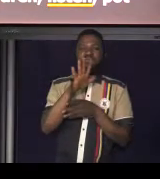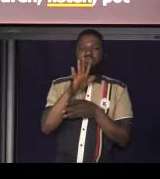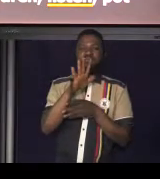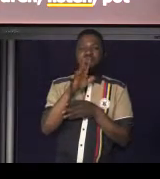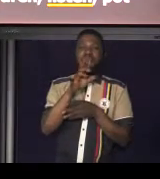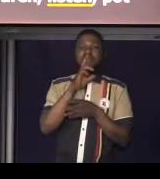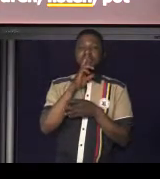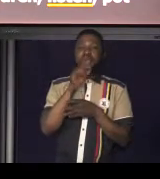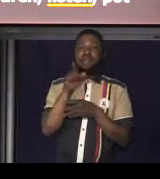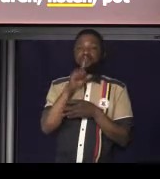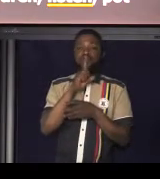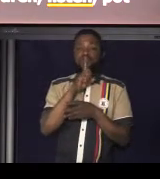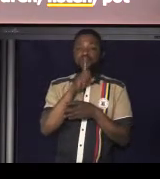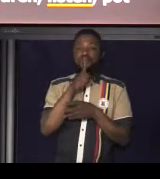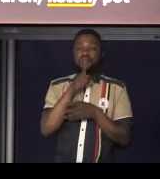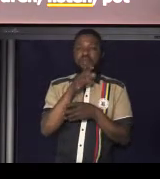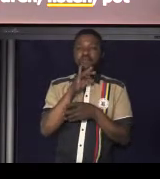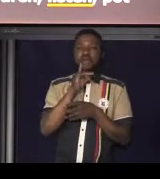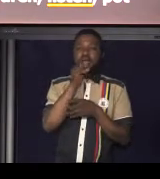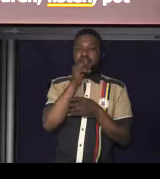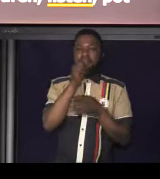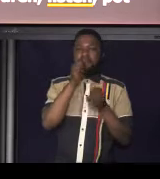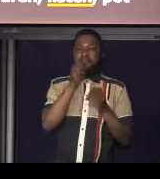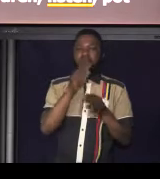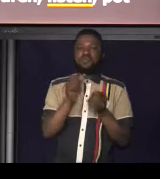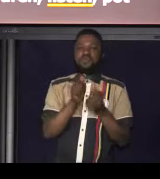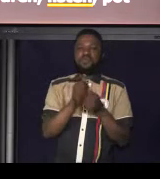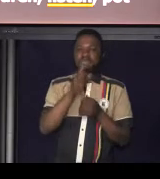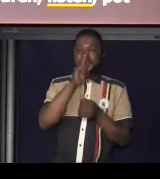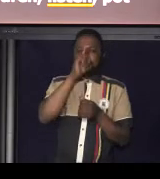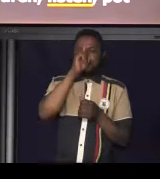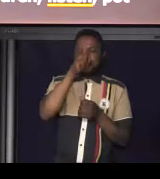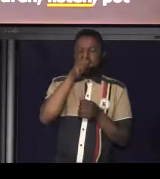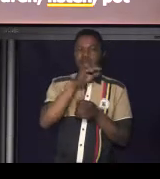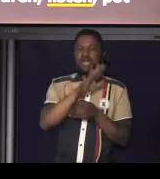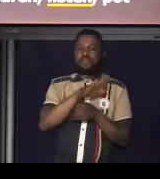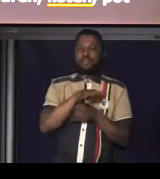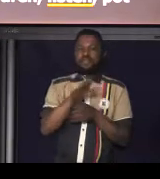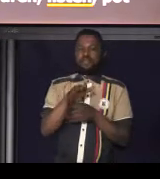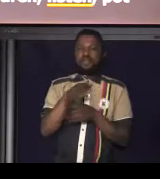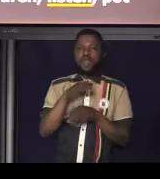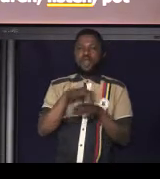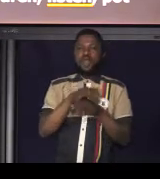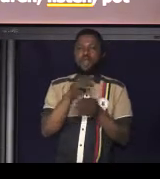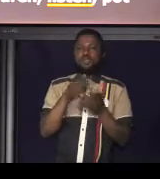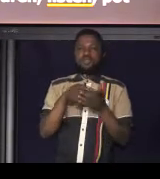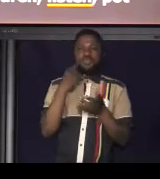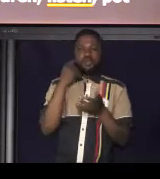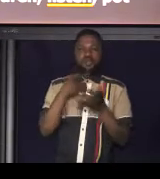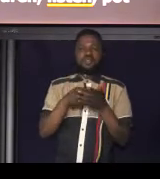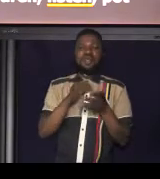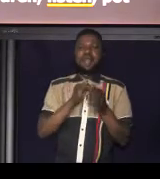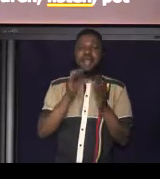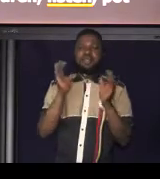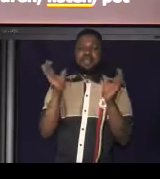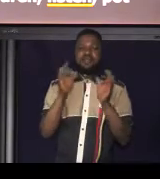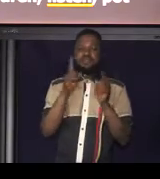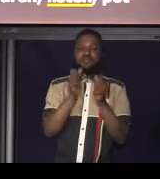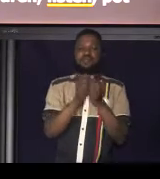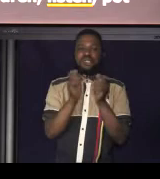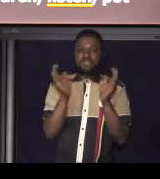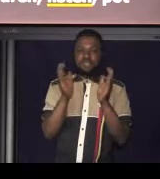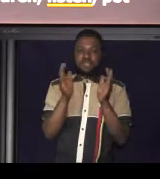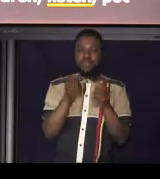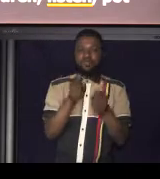5. Are you sure? I am blessed with smart children. And on this note, I celebrate you